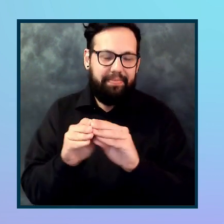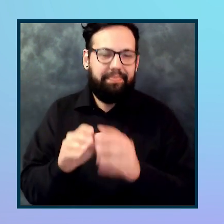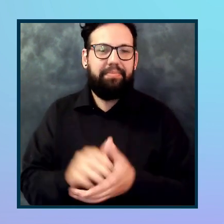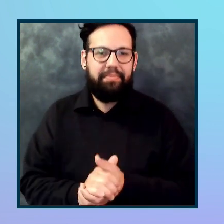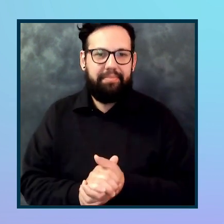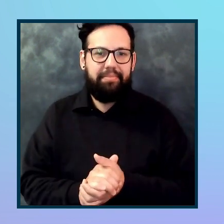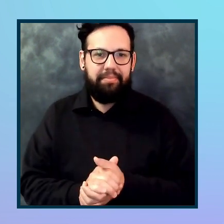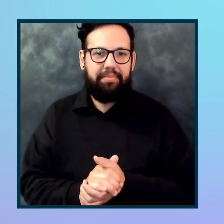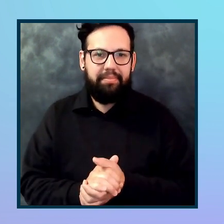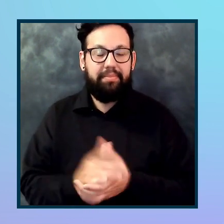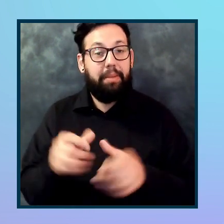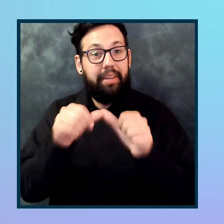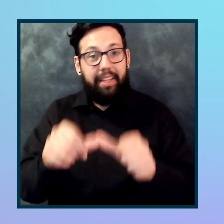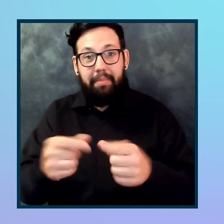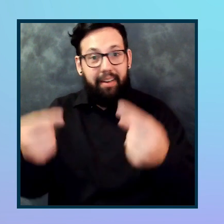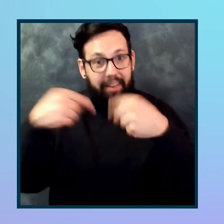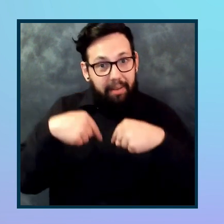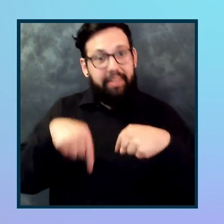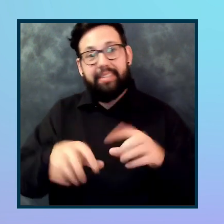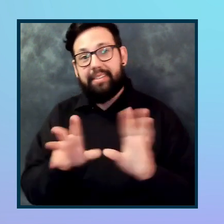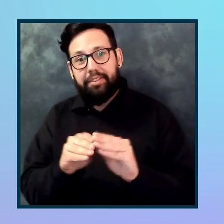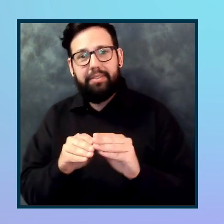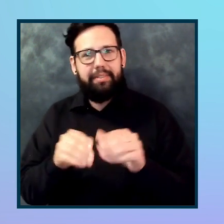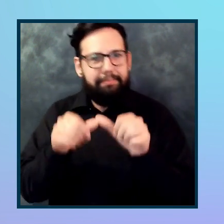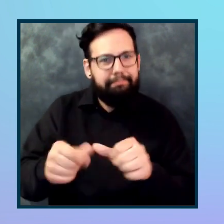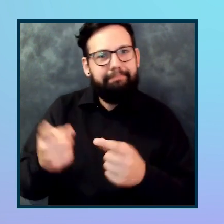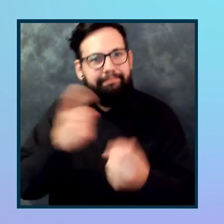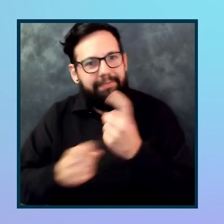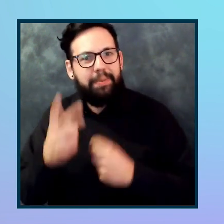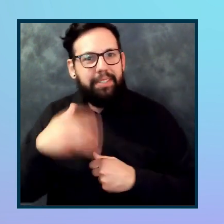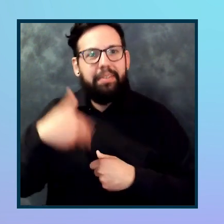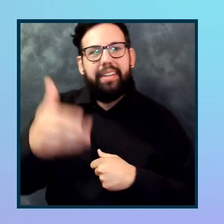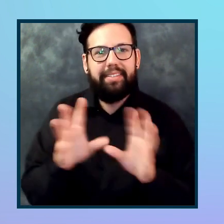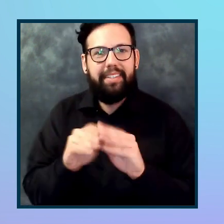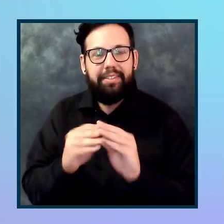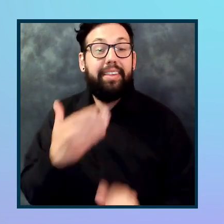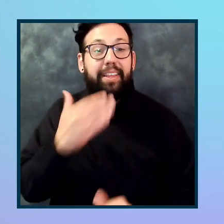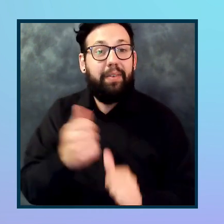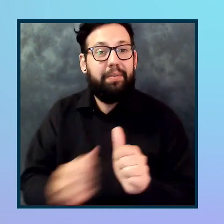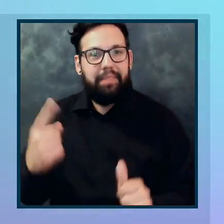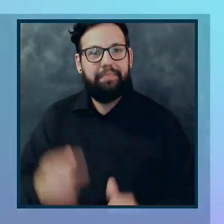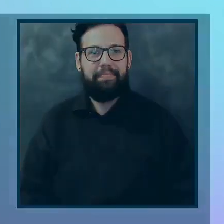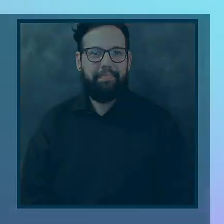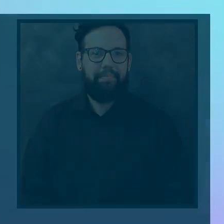But keep on coming to the sessions, keep asking questions, and we'll see you in the next one. Thanks, everyone.